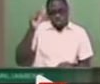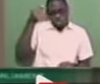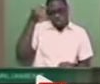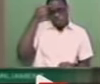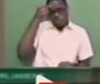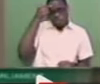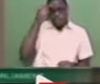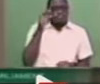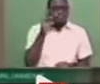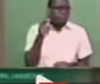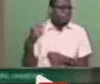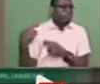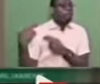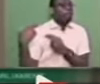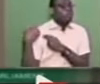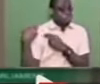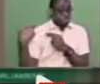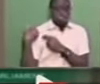Trinidad and Tobago.